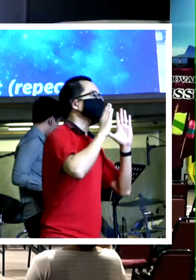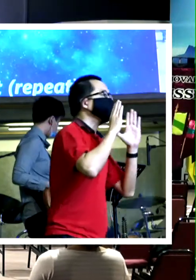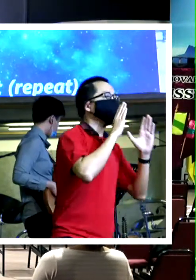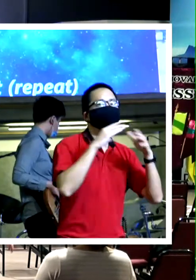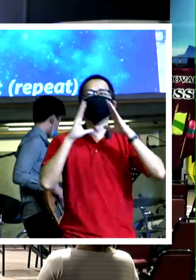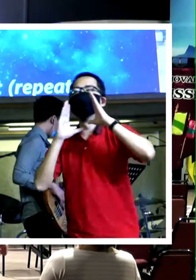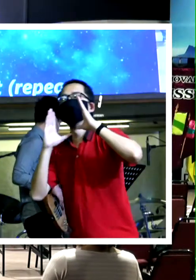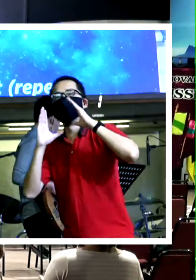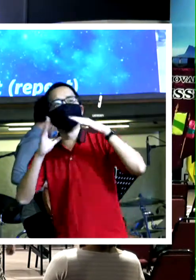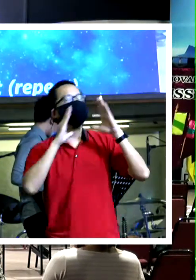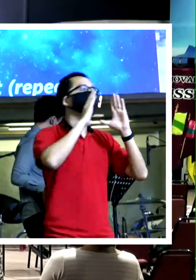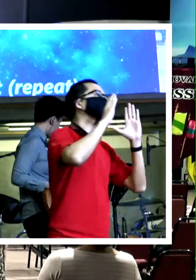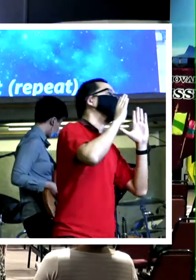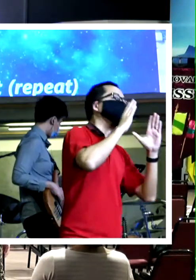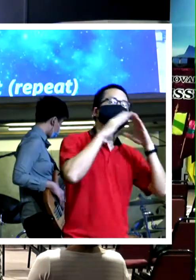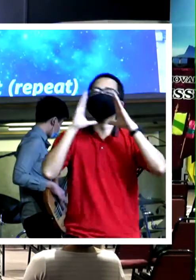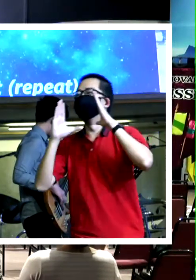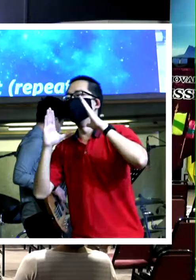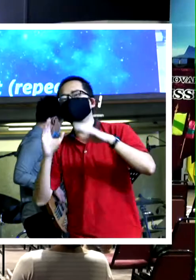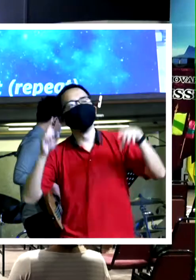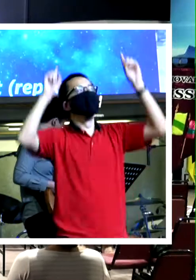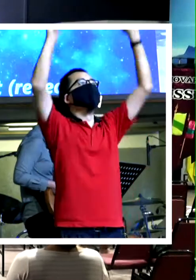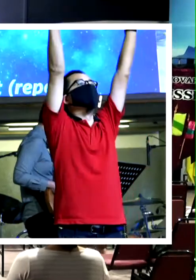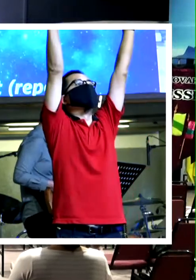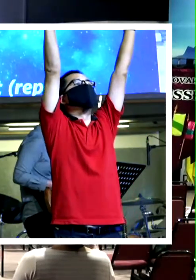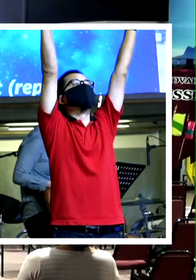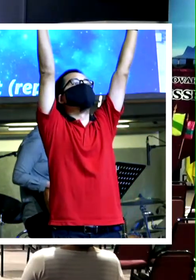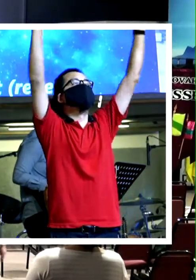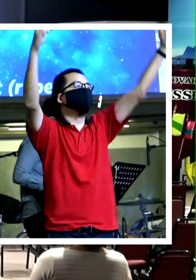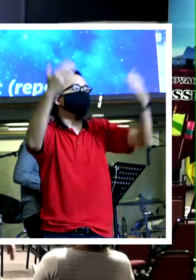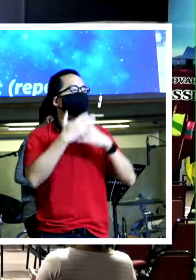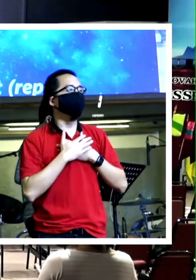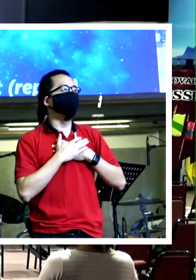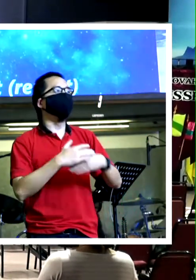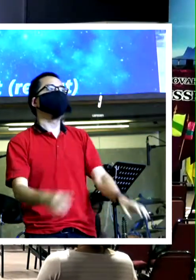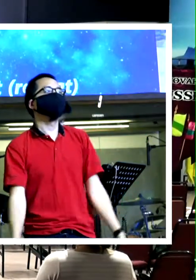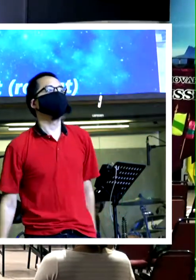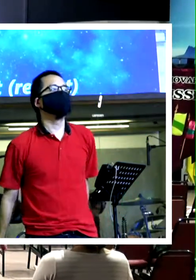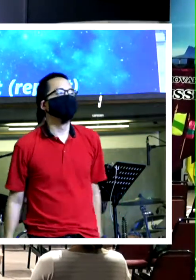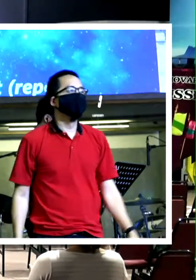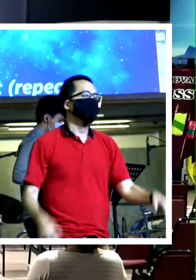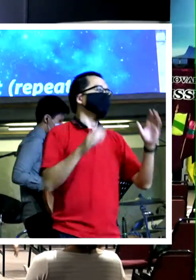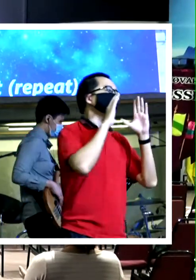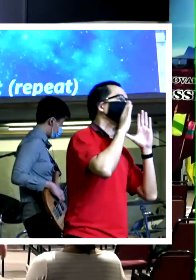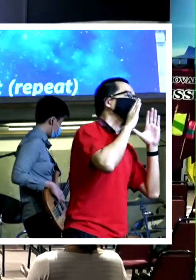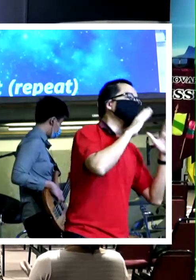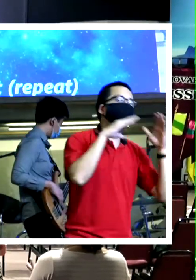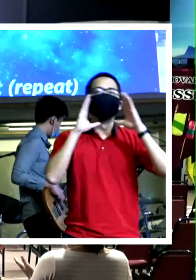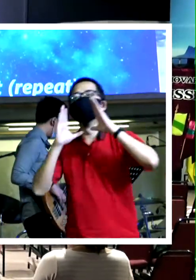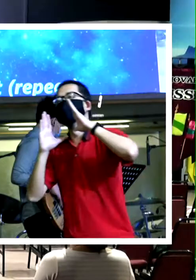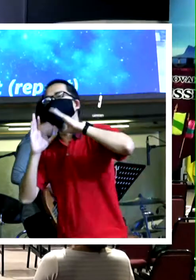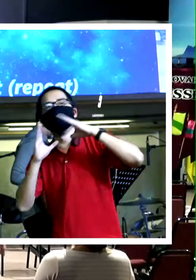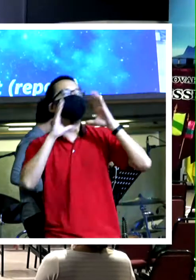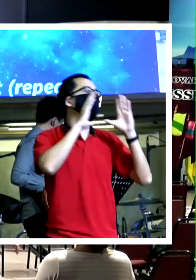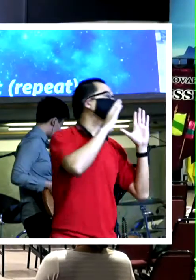heart. Oh, oh, oh, oh, oh, heaven is in my heart. Oh, we sing again. Oh, oh,